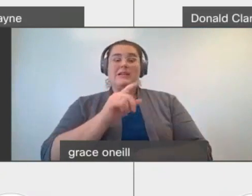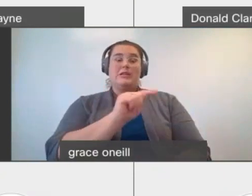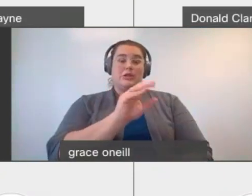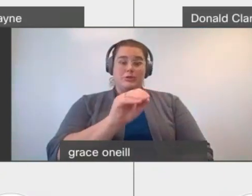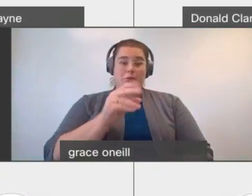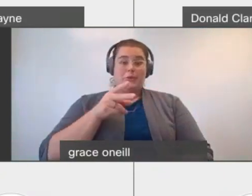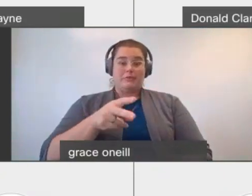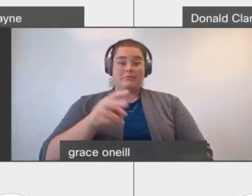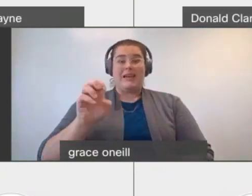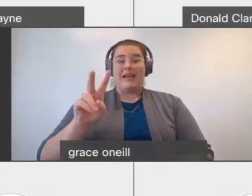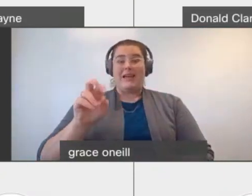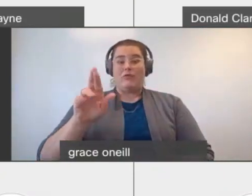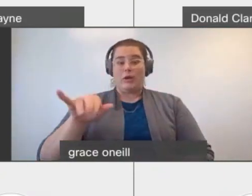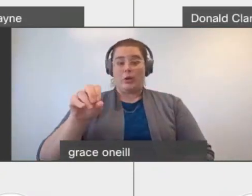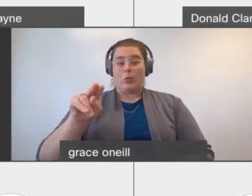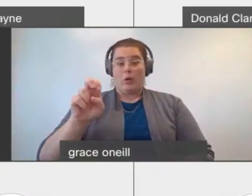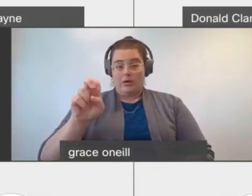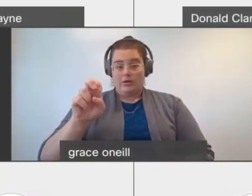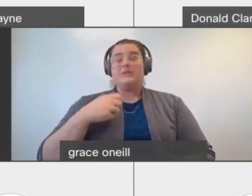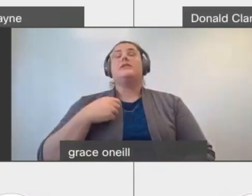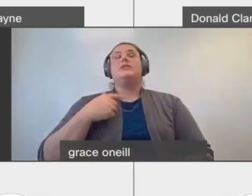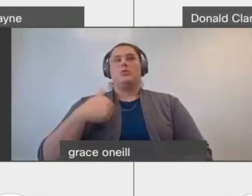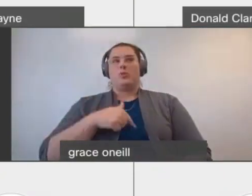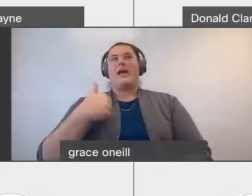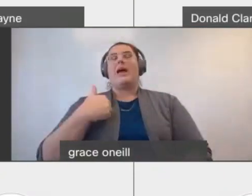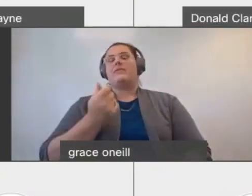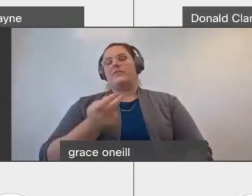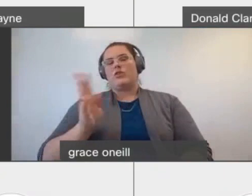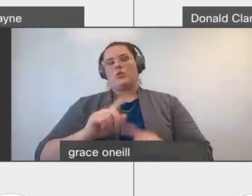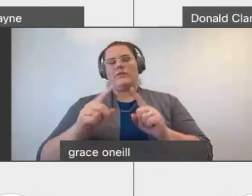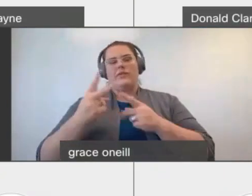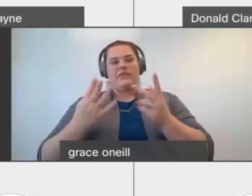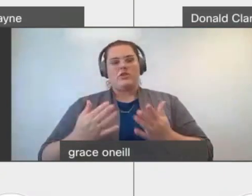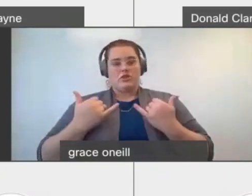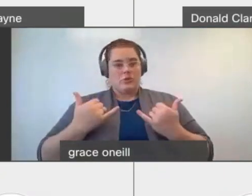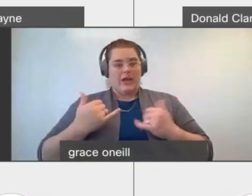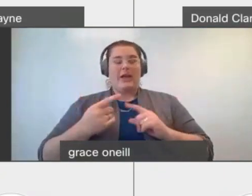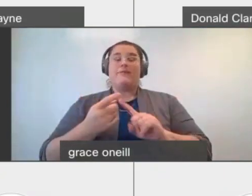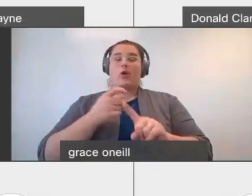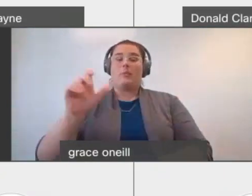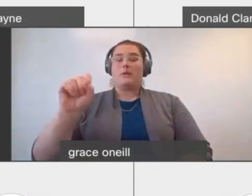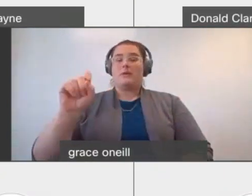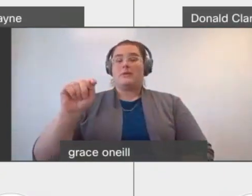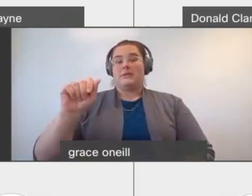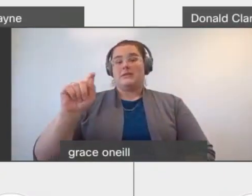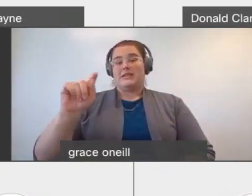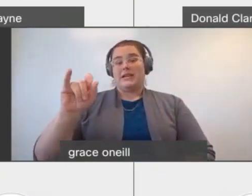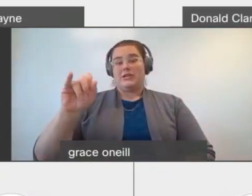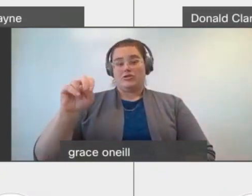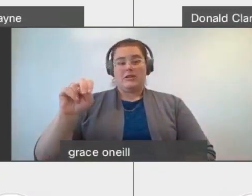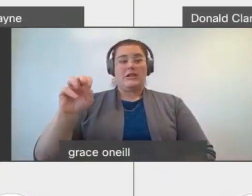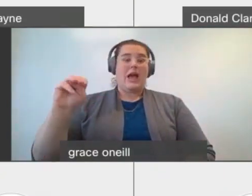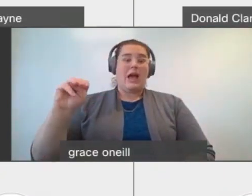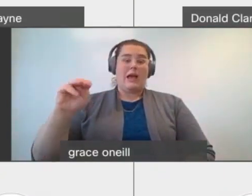I want to make one announcement and then introduce, we have some guests with us today from Station MD who will be doing a